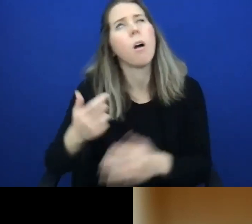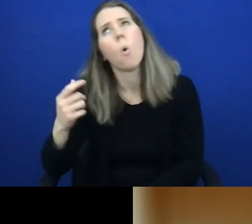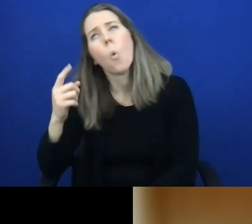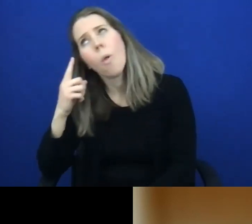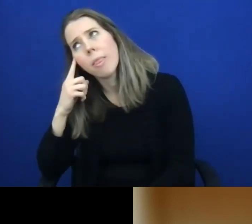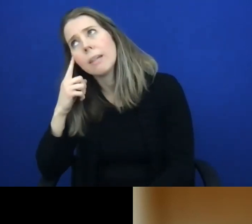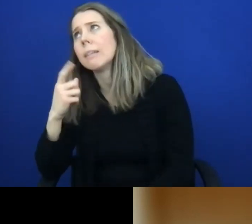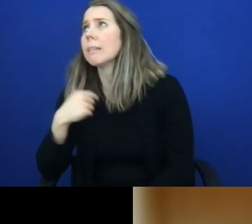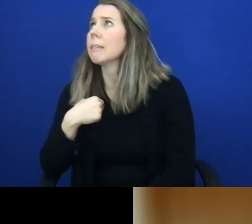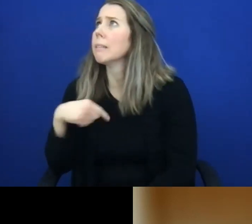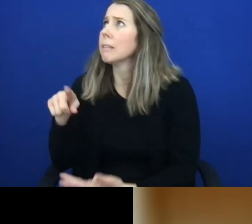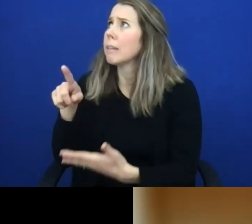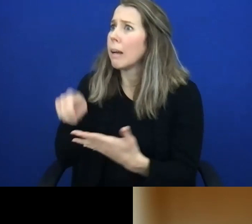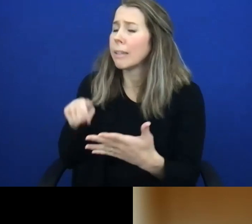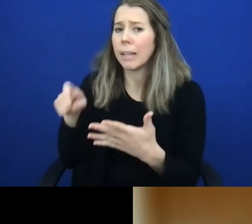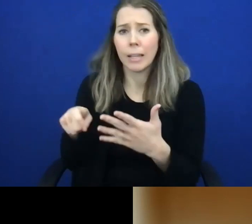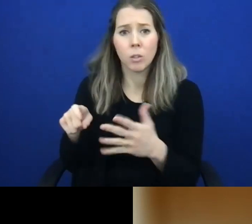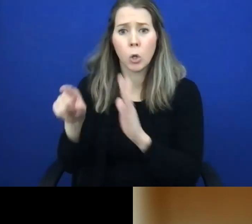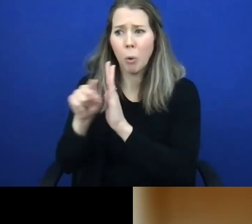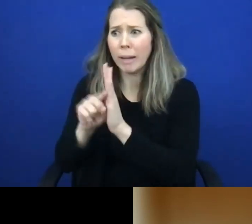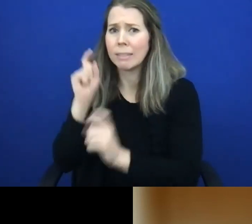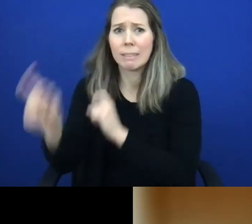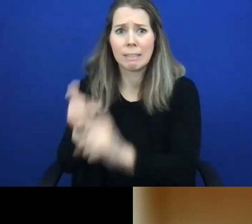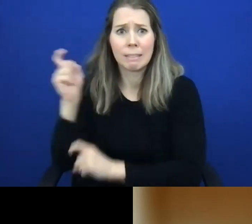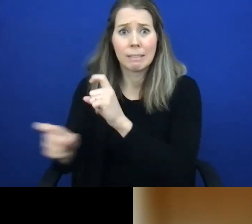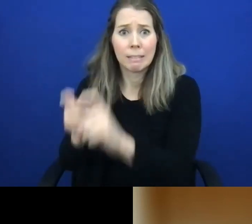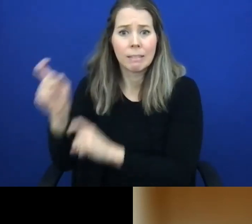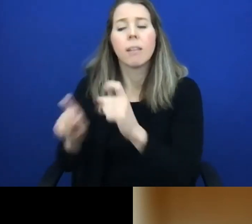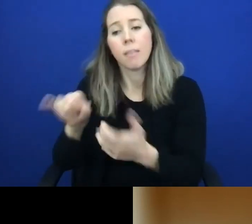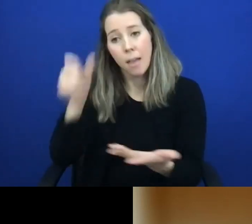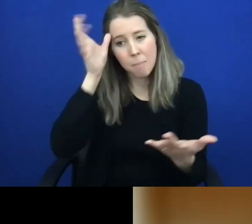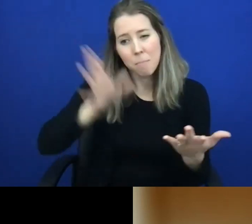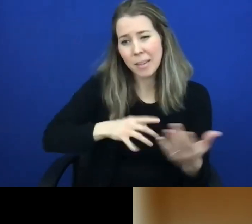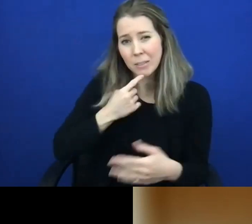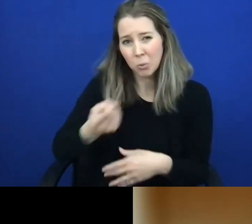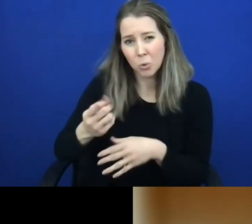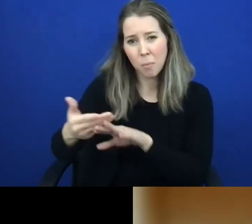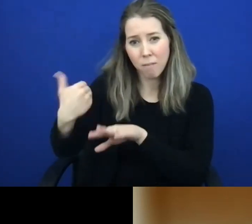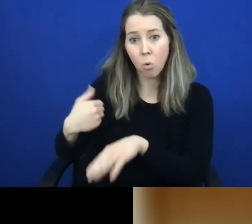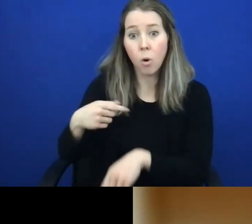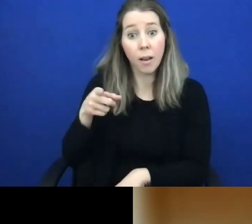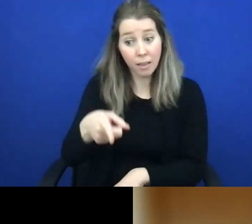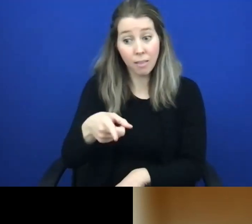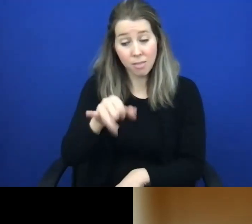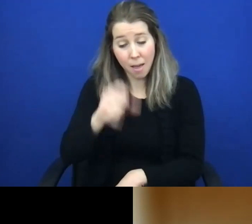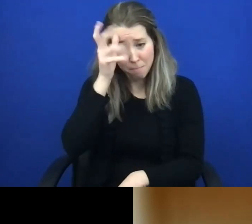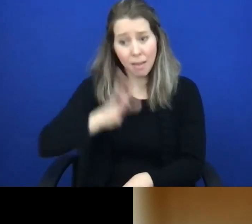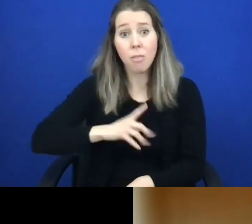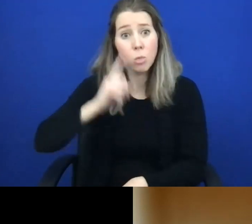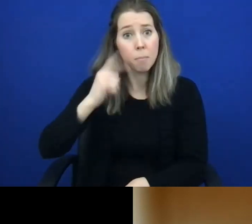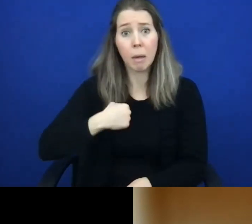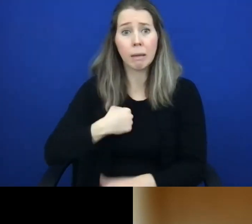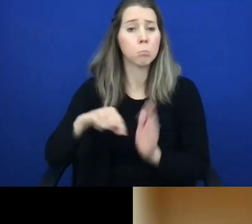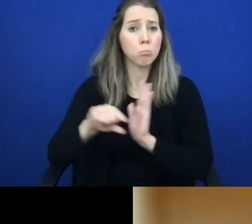be a dispenser of grades, which is what that young man that I told you about considered me to be. He